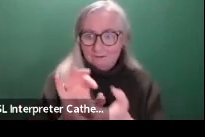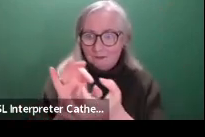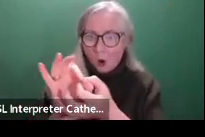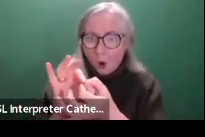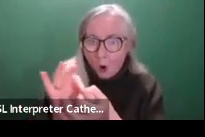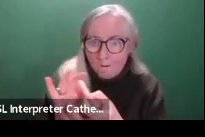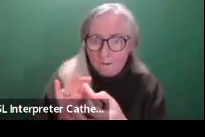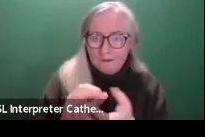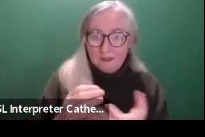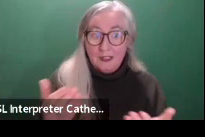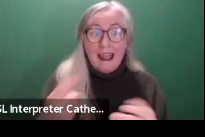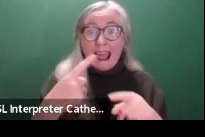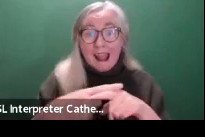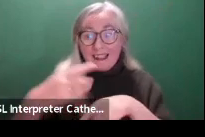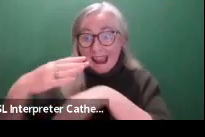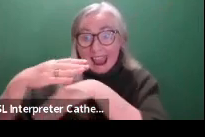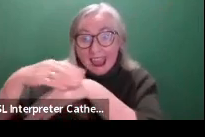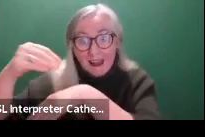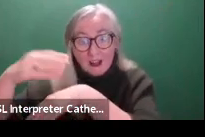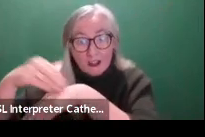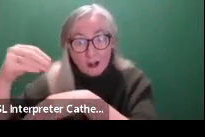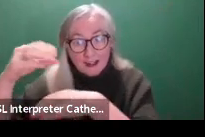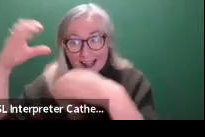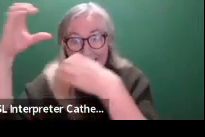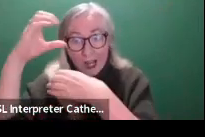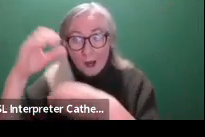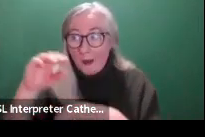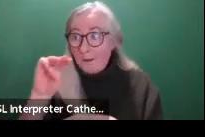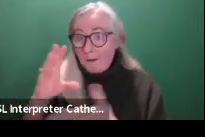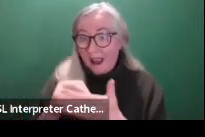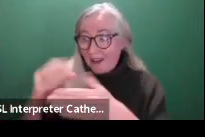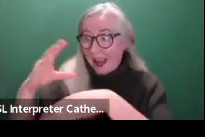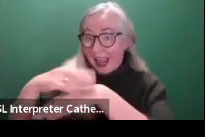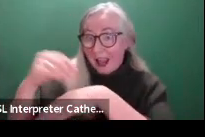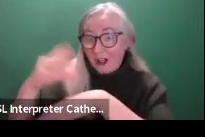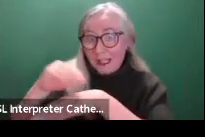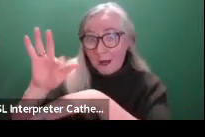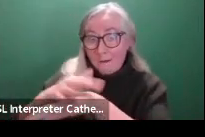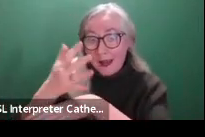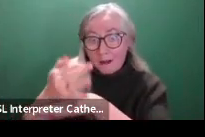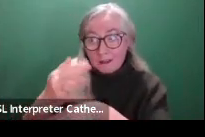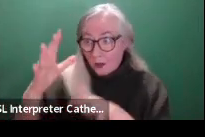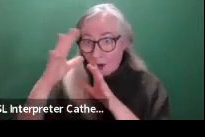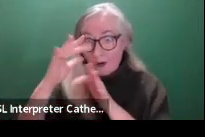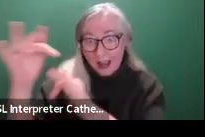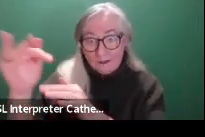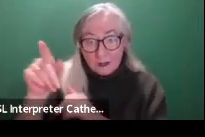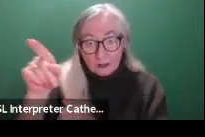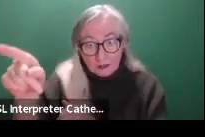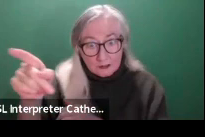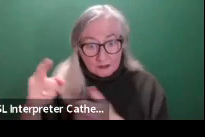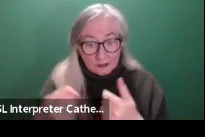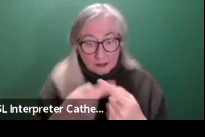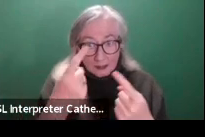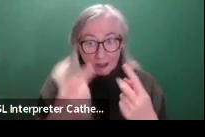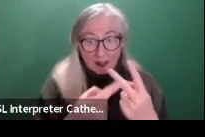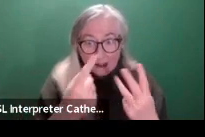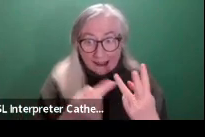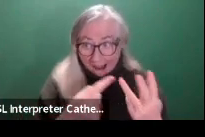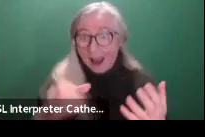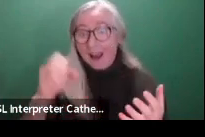Also, elder care. Quite often they'll now have elderly parents that they're responsible for. And there is also, of course,